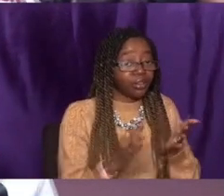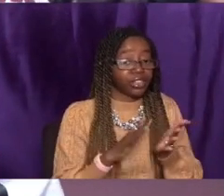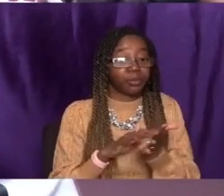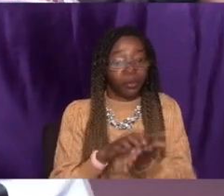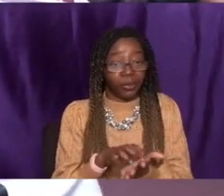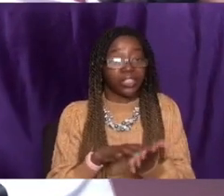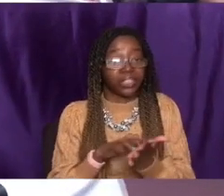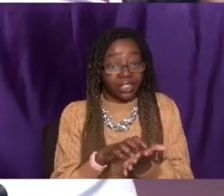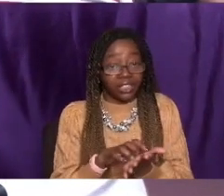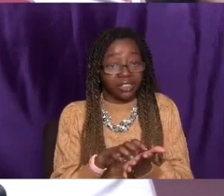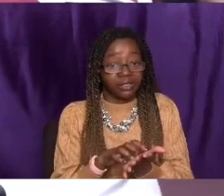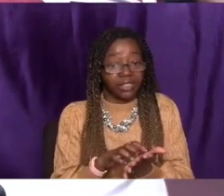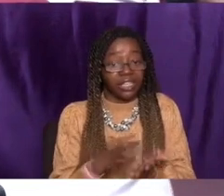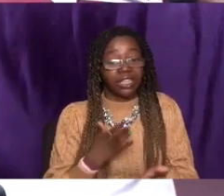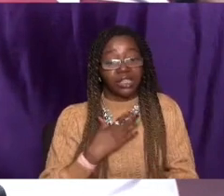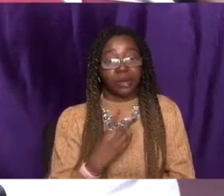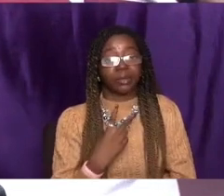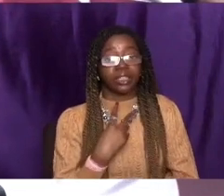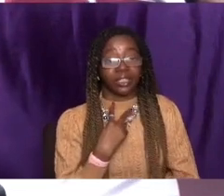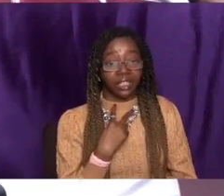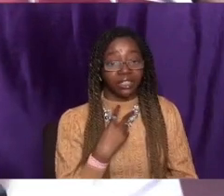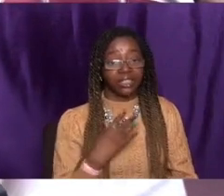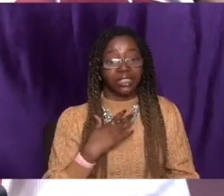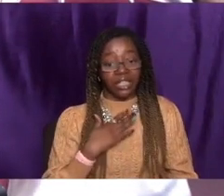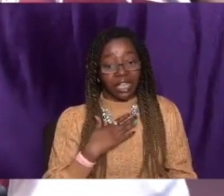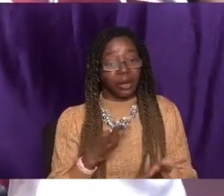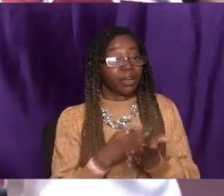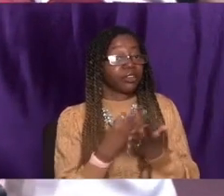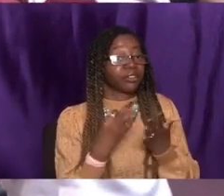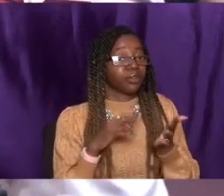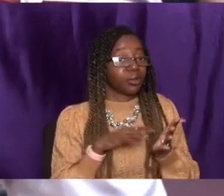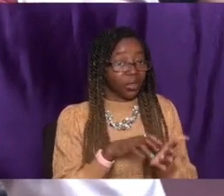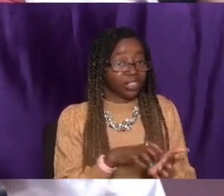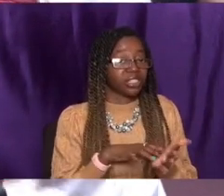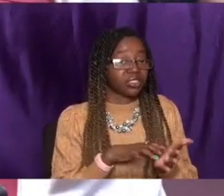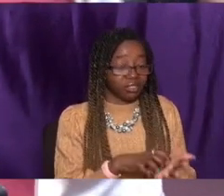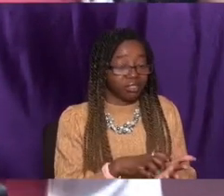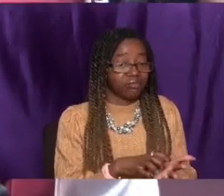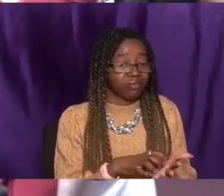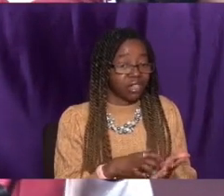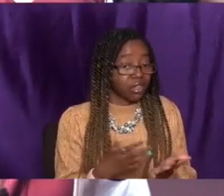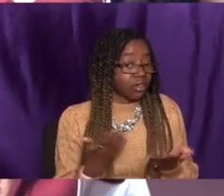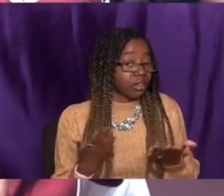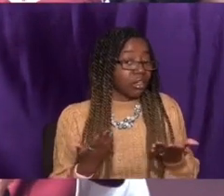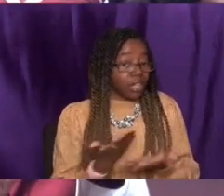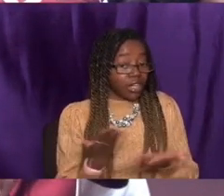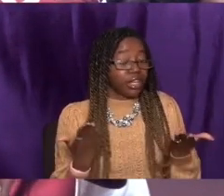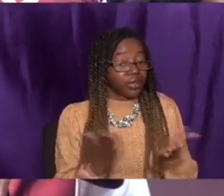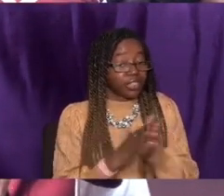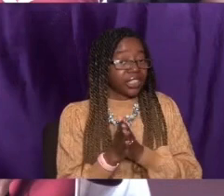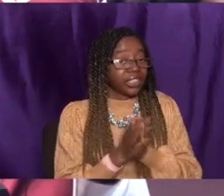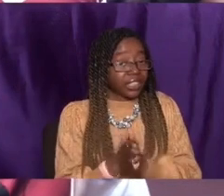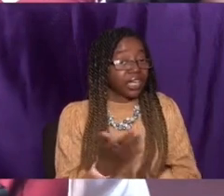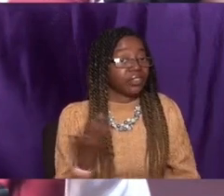failures. In spite of my handicaps and my disabilities. And here's the amazing thing, bro.